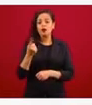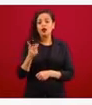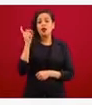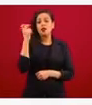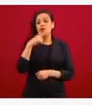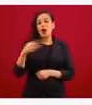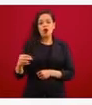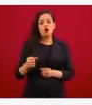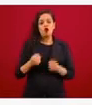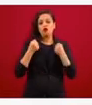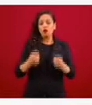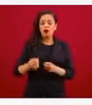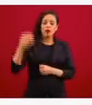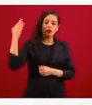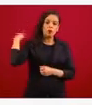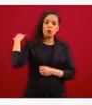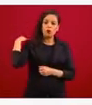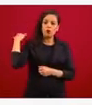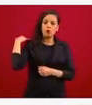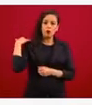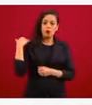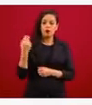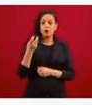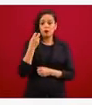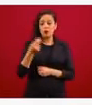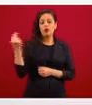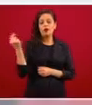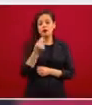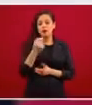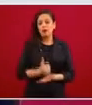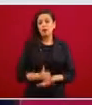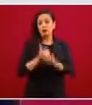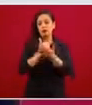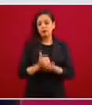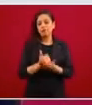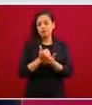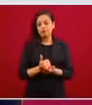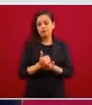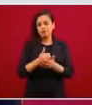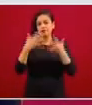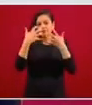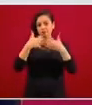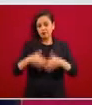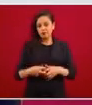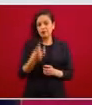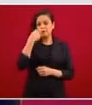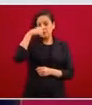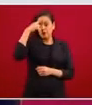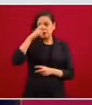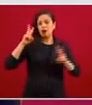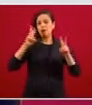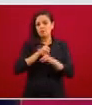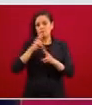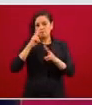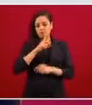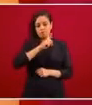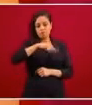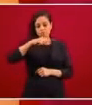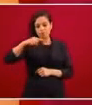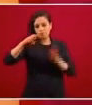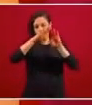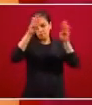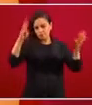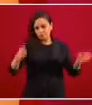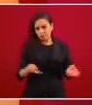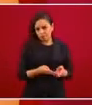hospitalized patients that are stable, over 20% of severe condition hospitalized patients, and just short